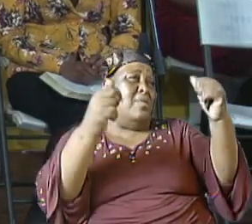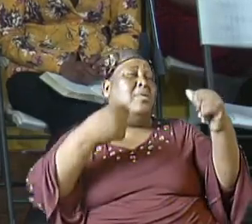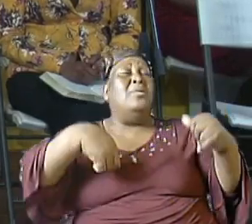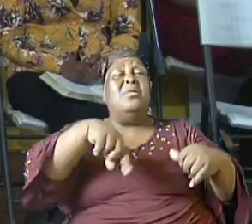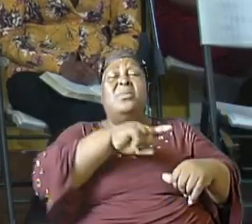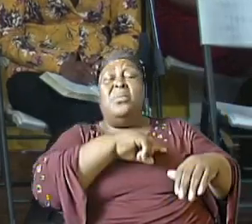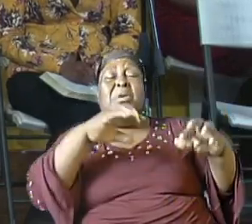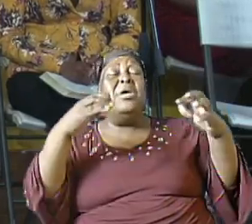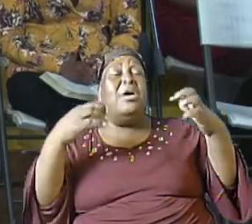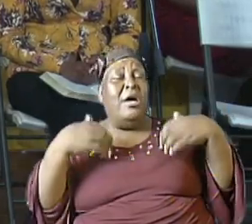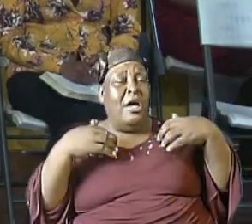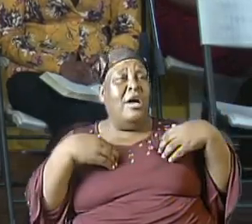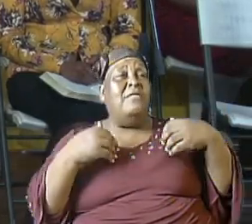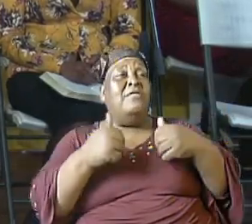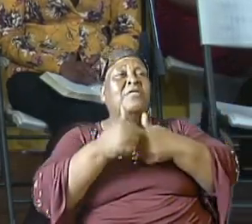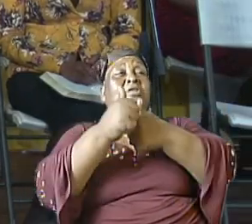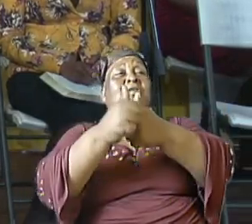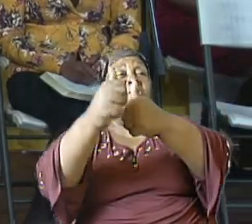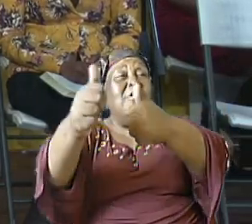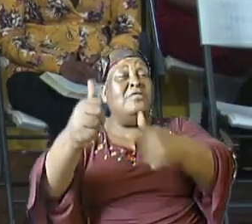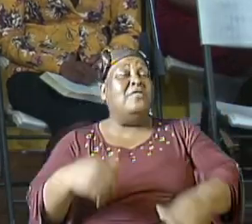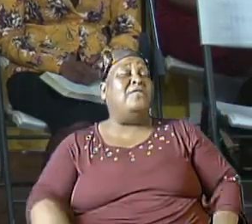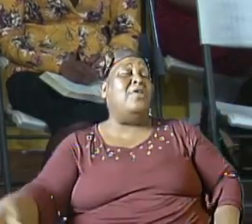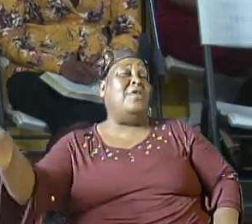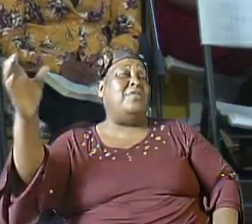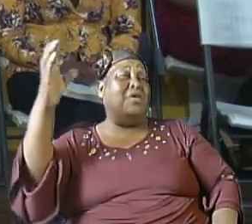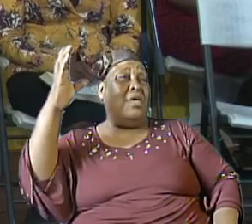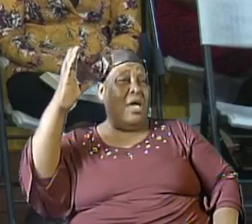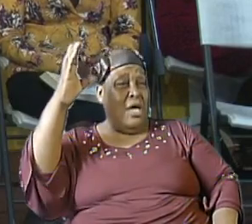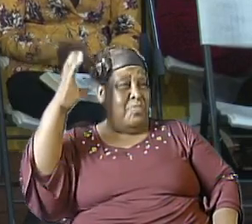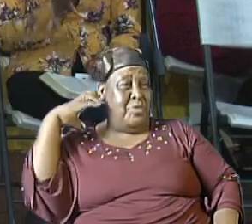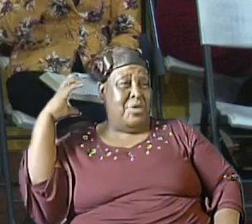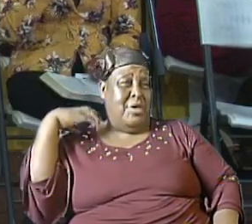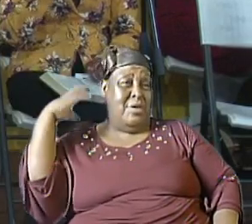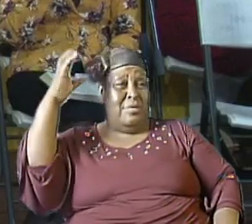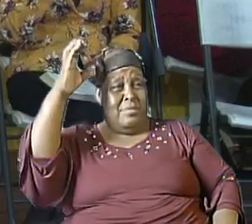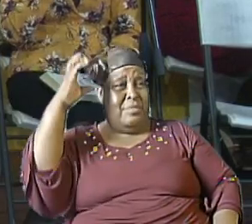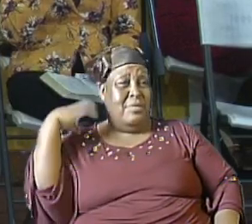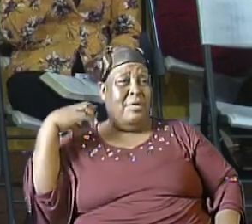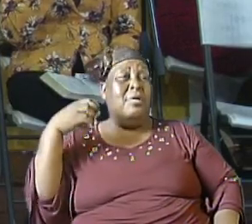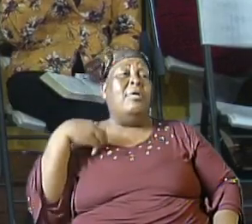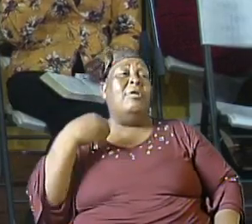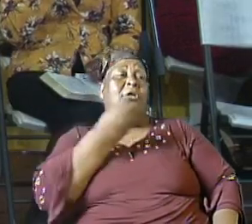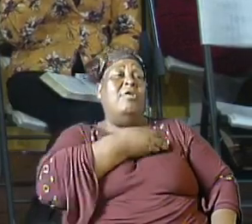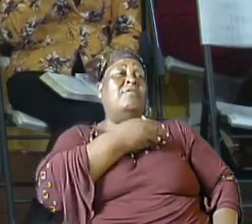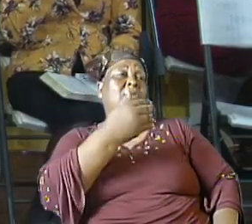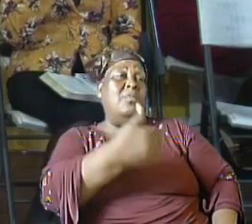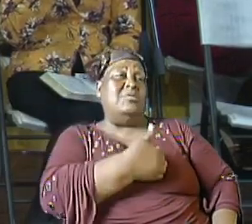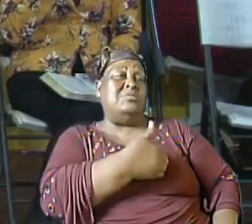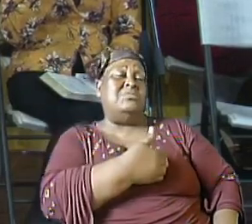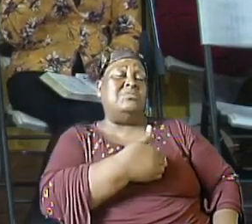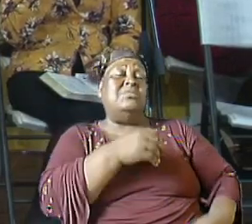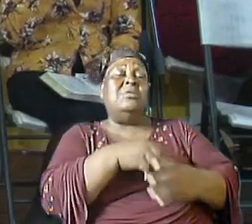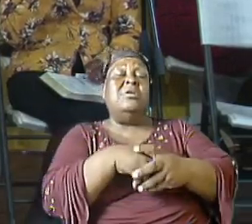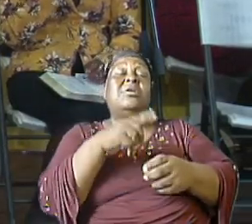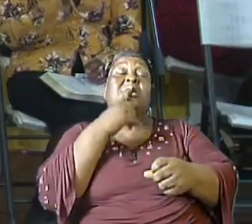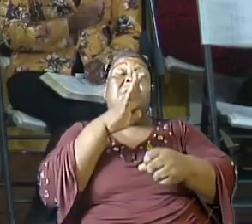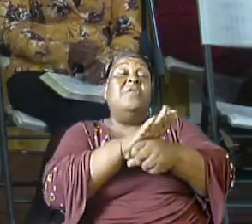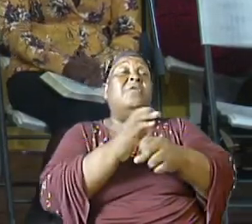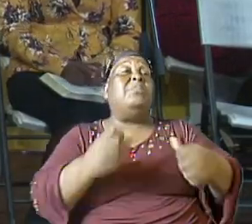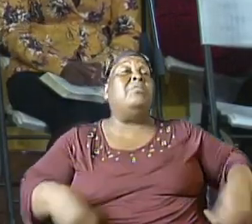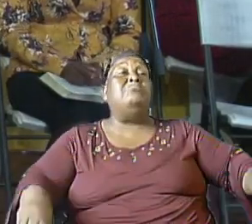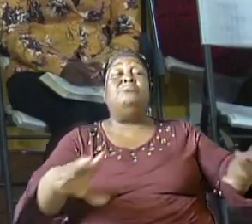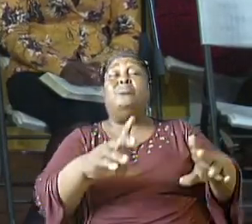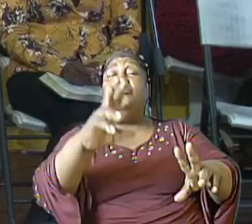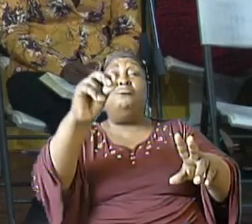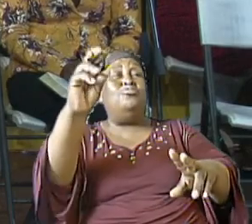have to follow the captain of our soul. We have to follow him. In the promised land, no sin